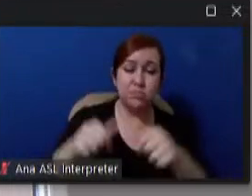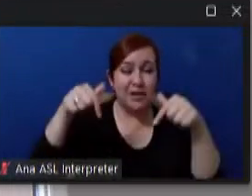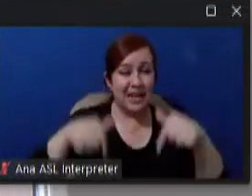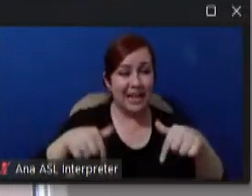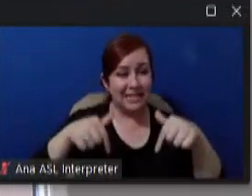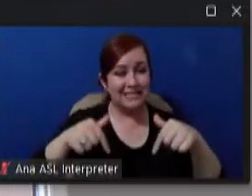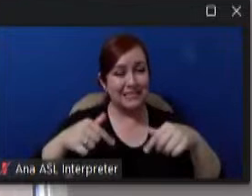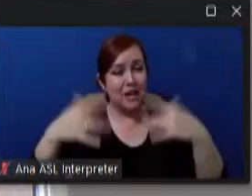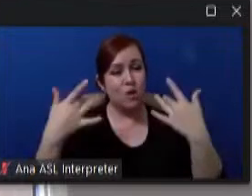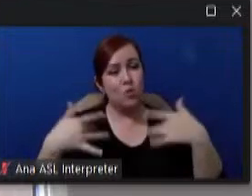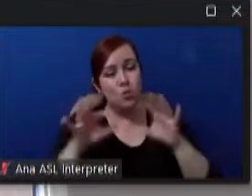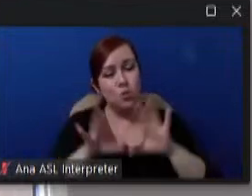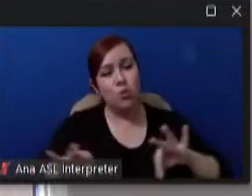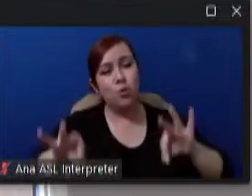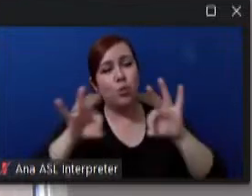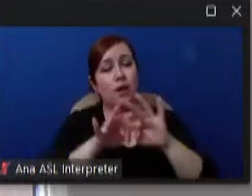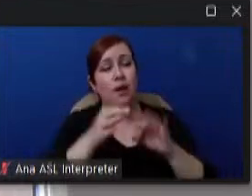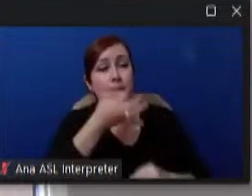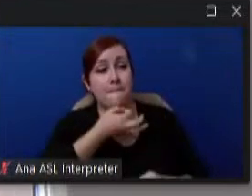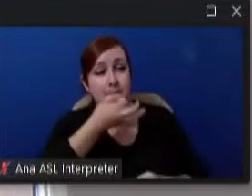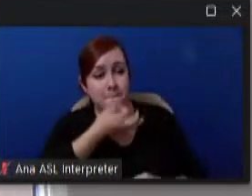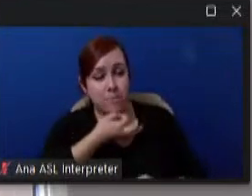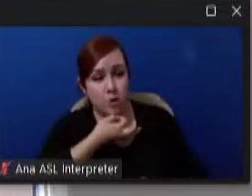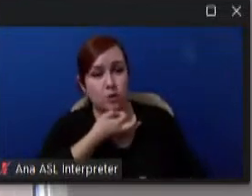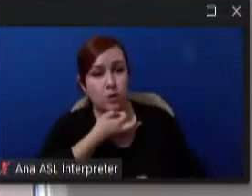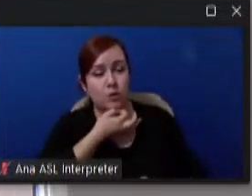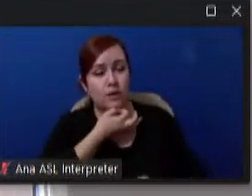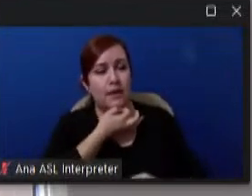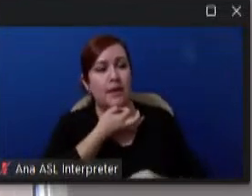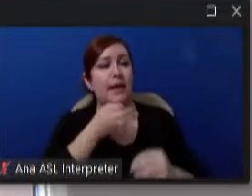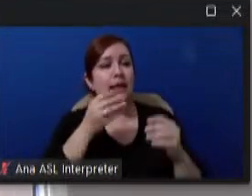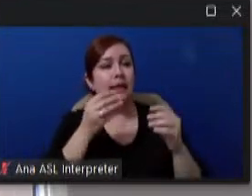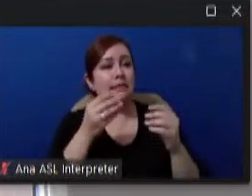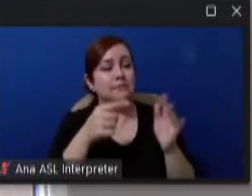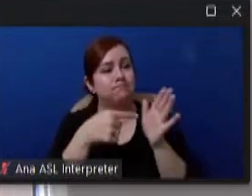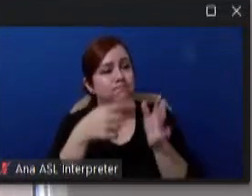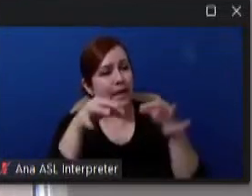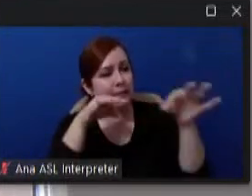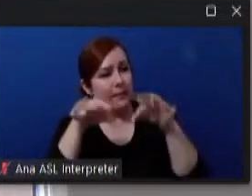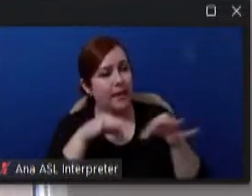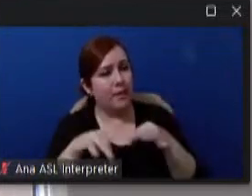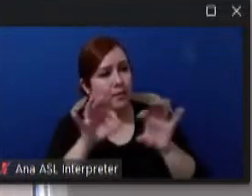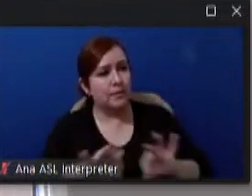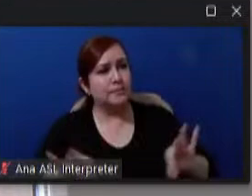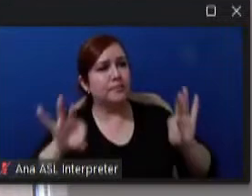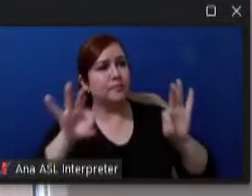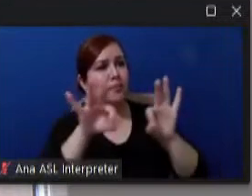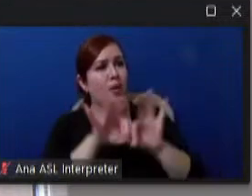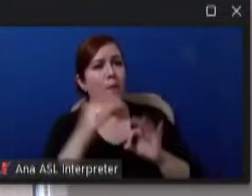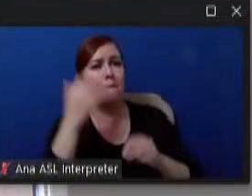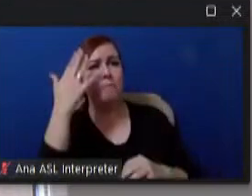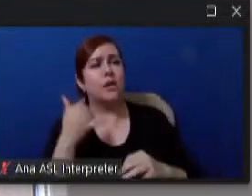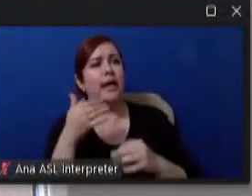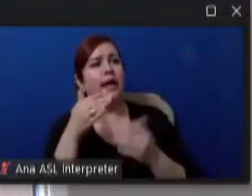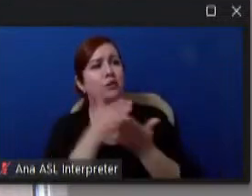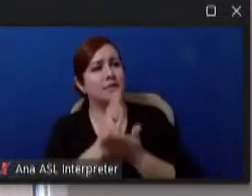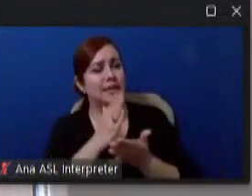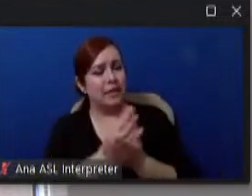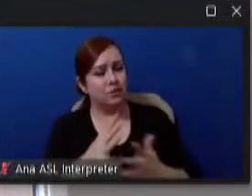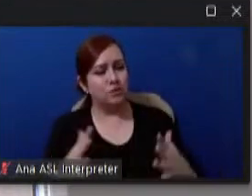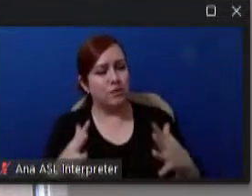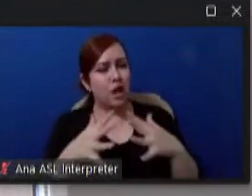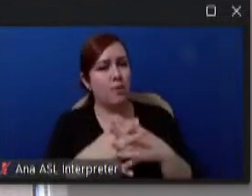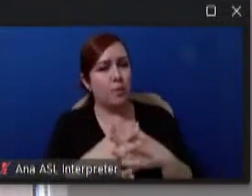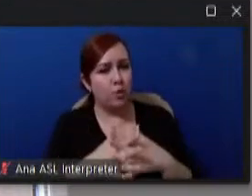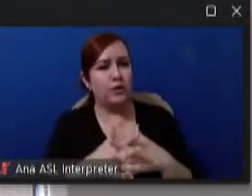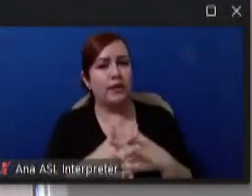support in this crucial cause. Today, in the next moments, we will share with you our perspective on the